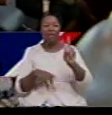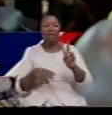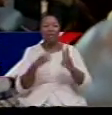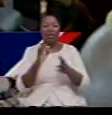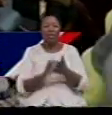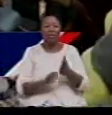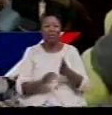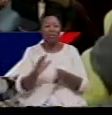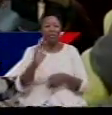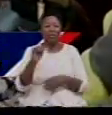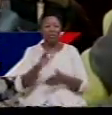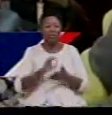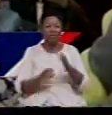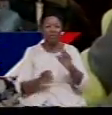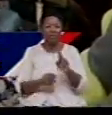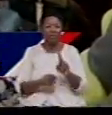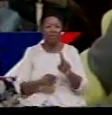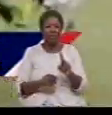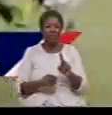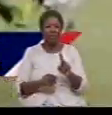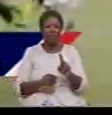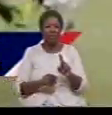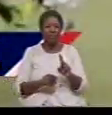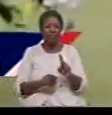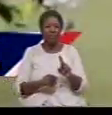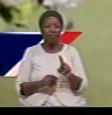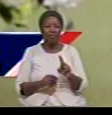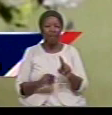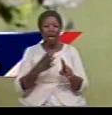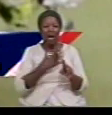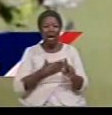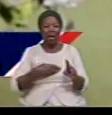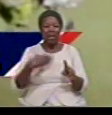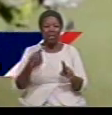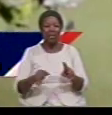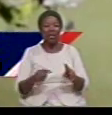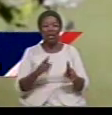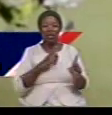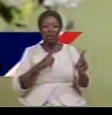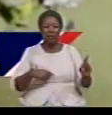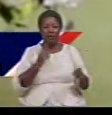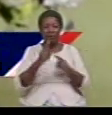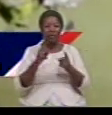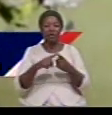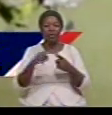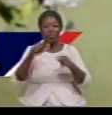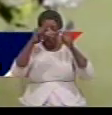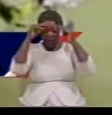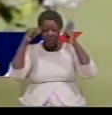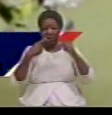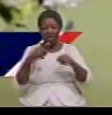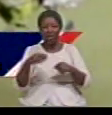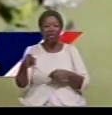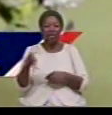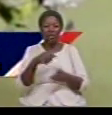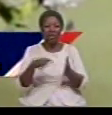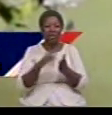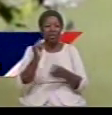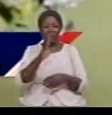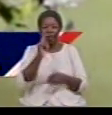says, in verse 1, and the Lord spake unto Moses, saying, this shall be the law of the